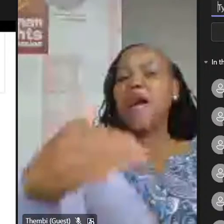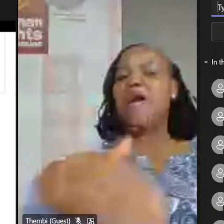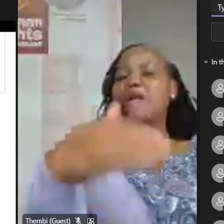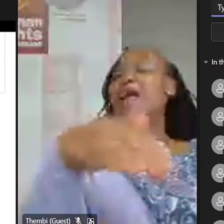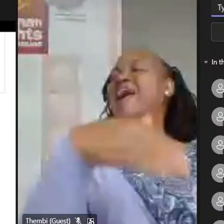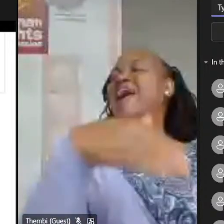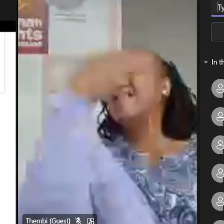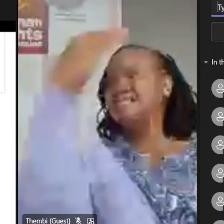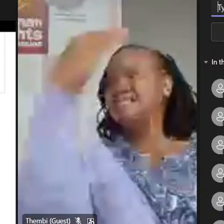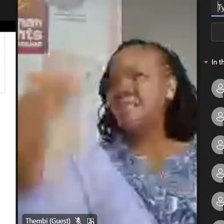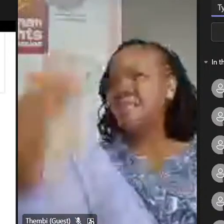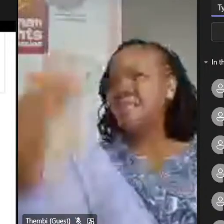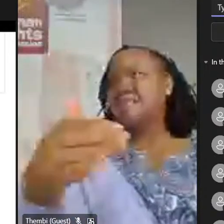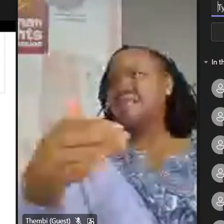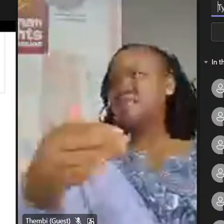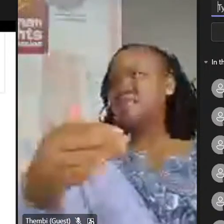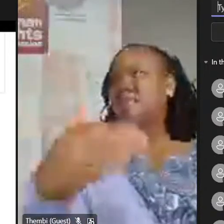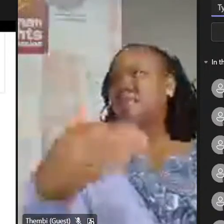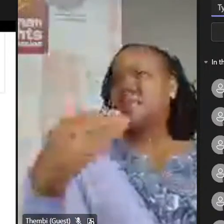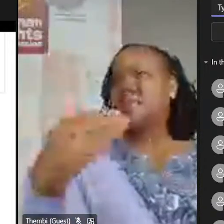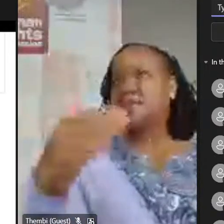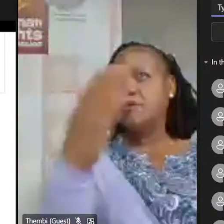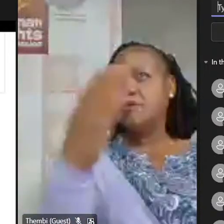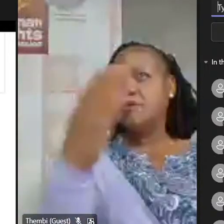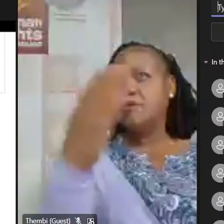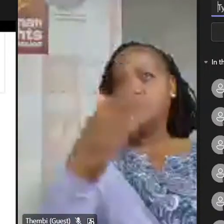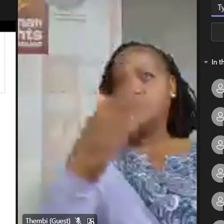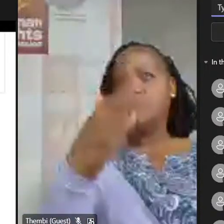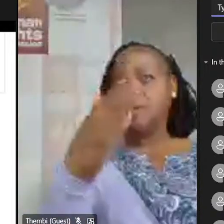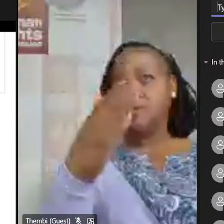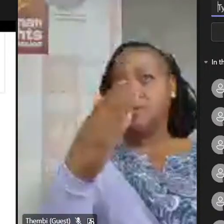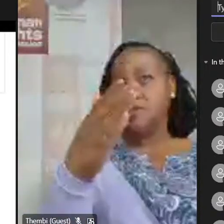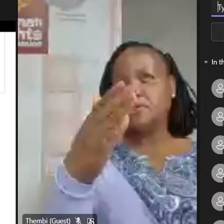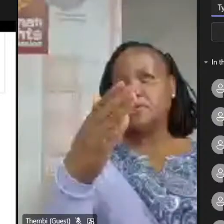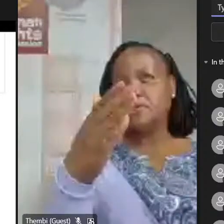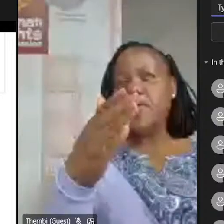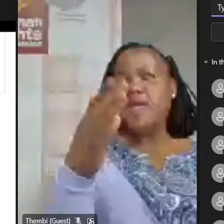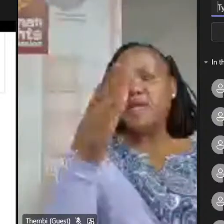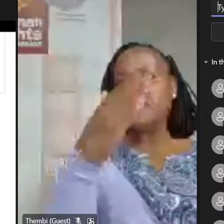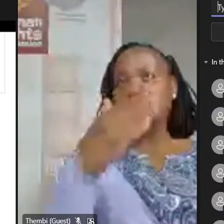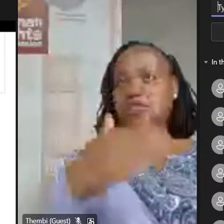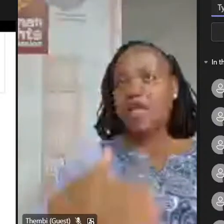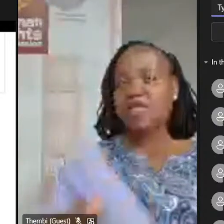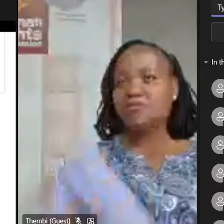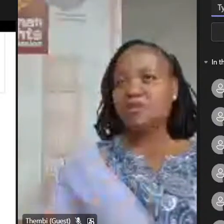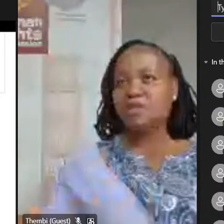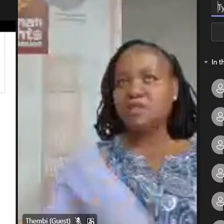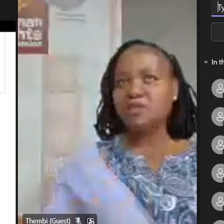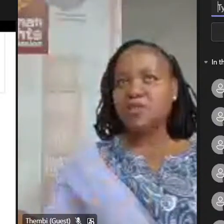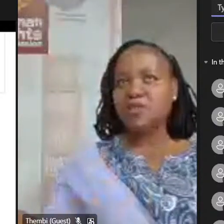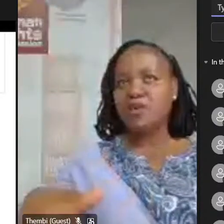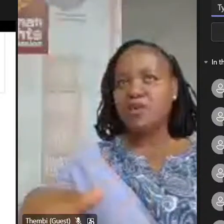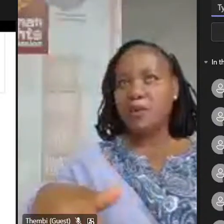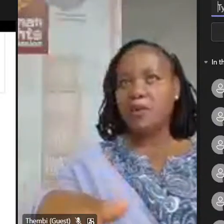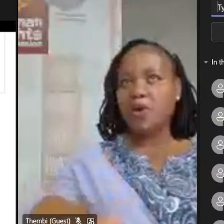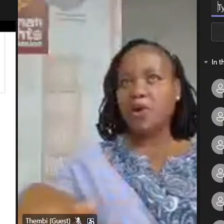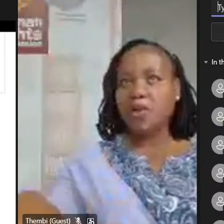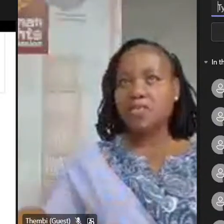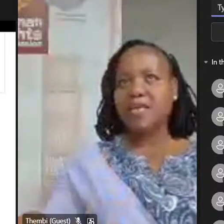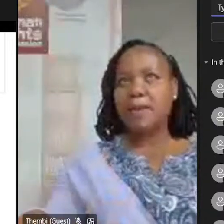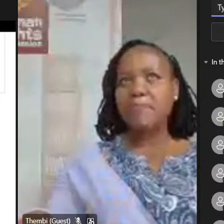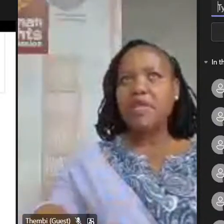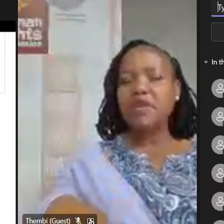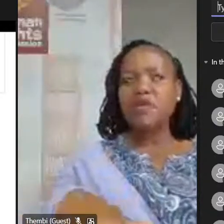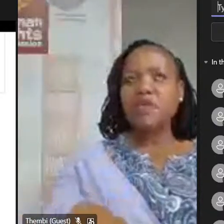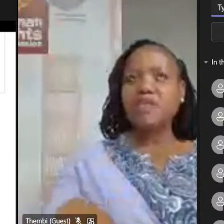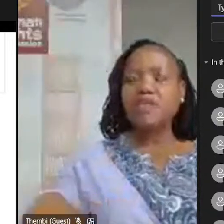other unintended, issues that we cannot ignore. Then it will take us back to the situation where all the